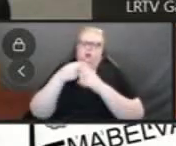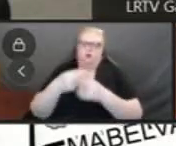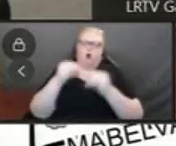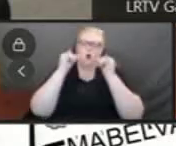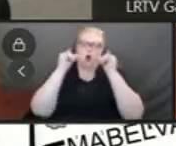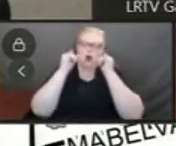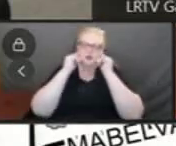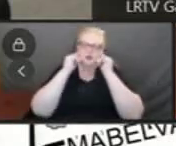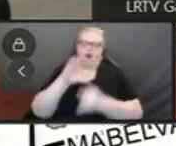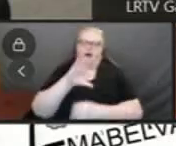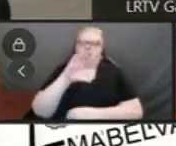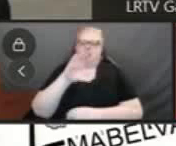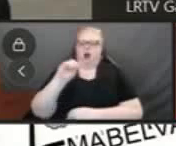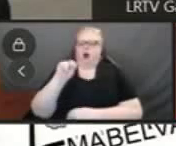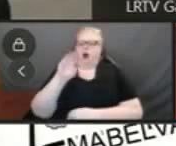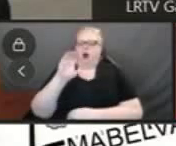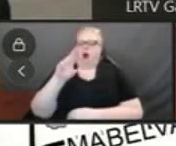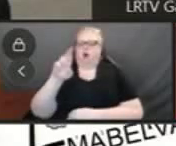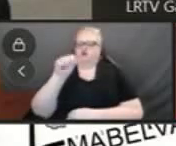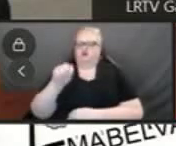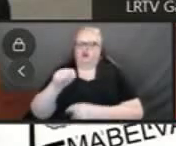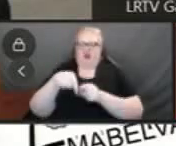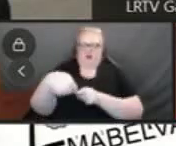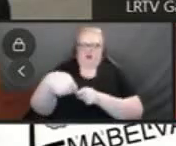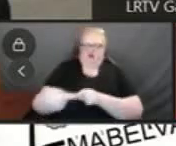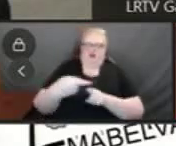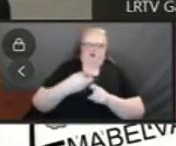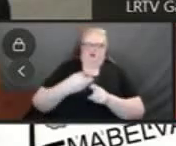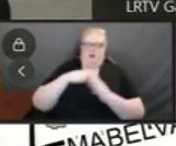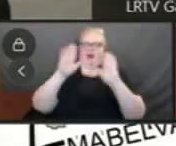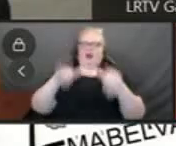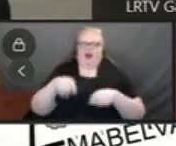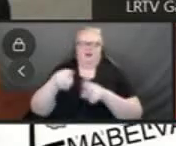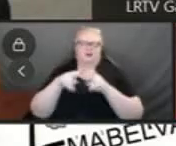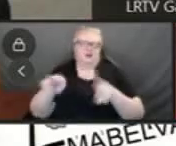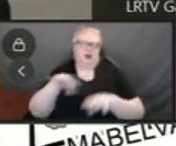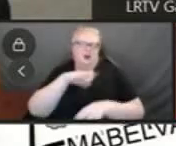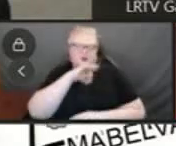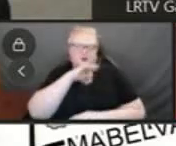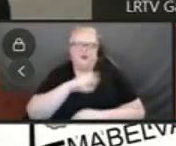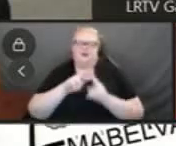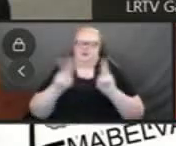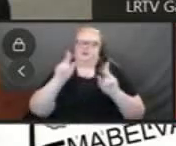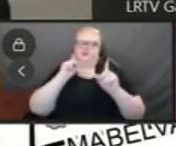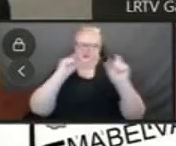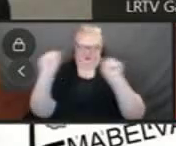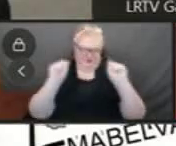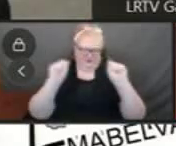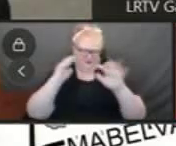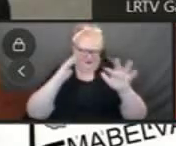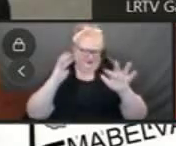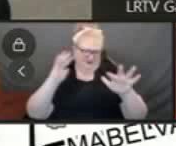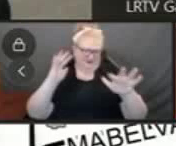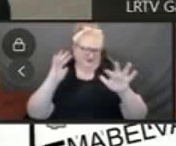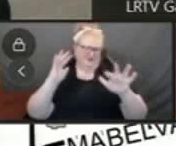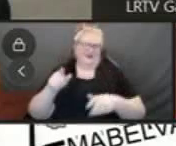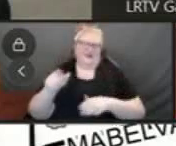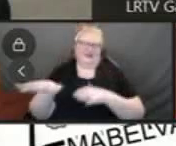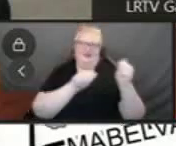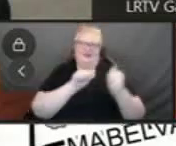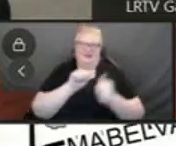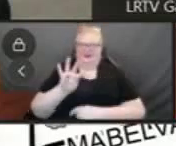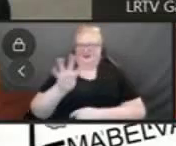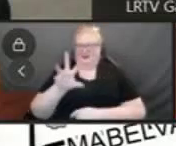across from my house. I can tell you they're very dirty. They're very loud. They leave about 4:30, 5 o'clock